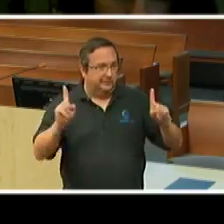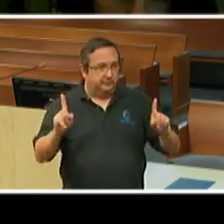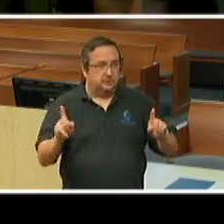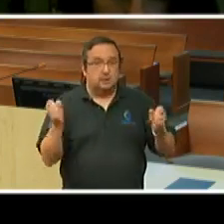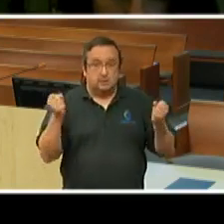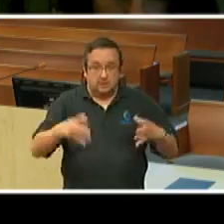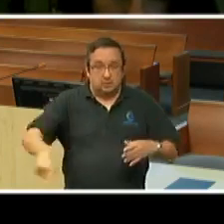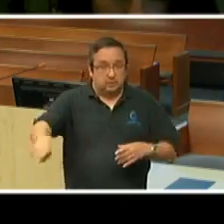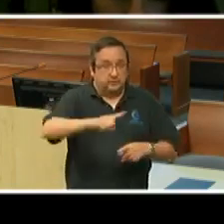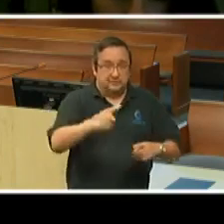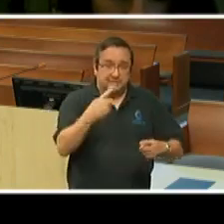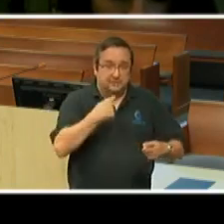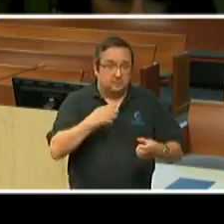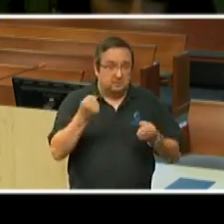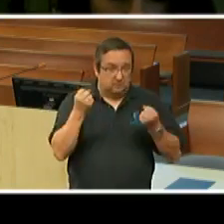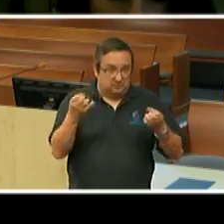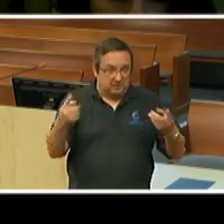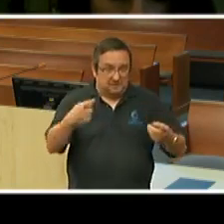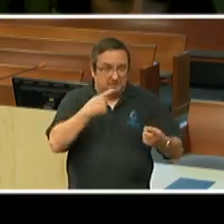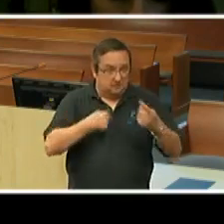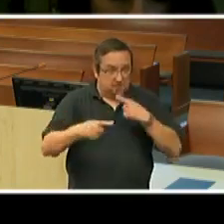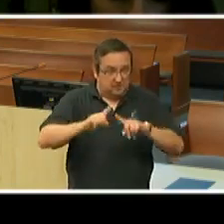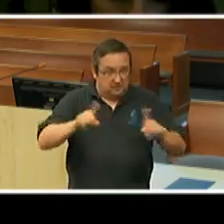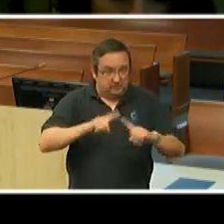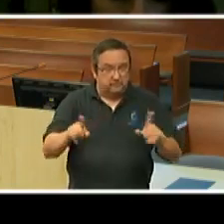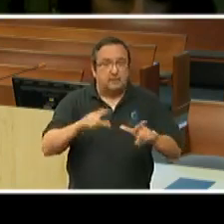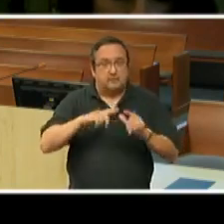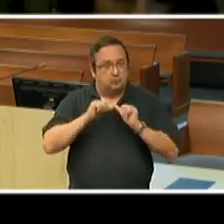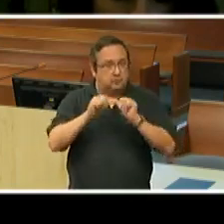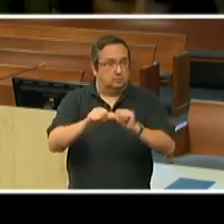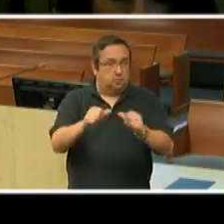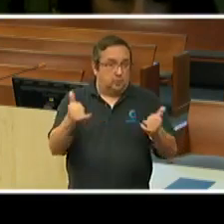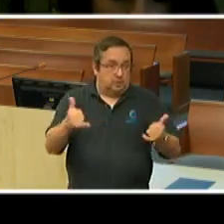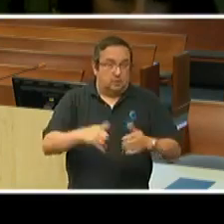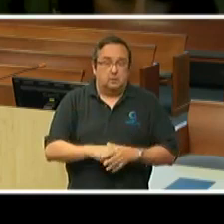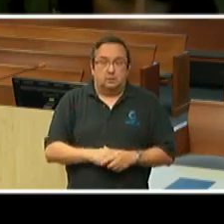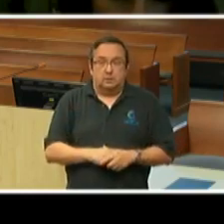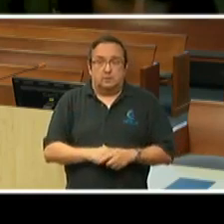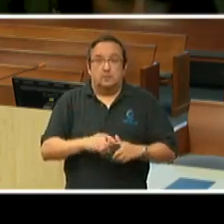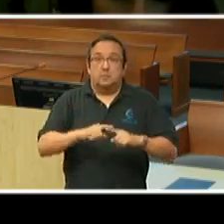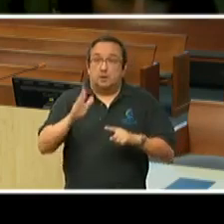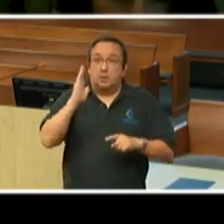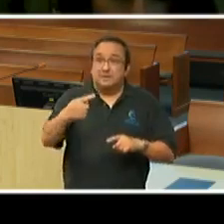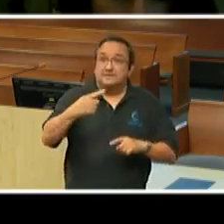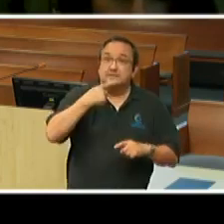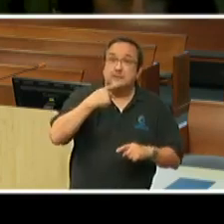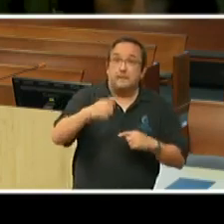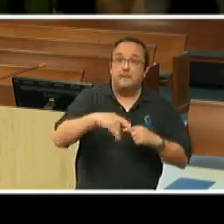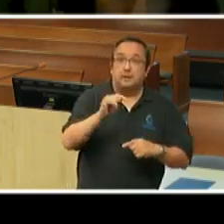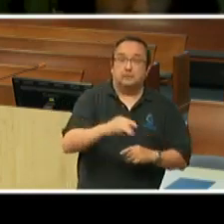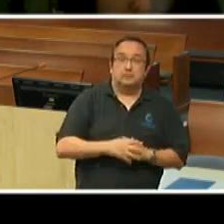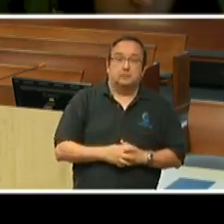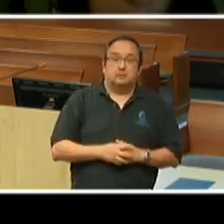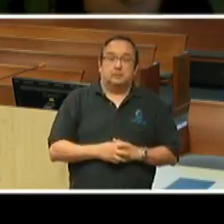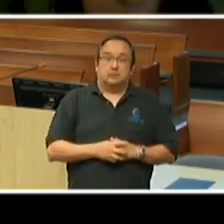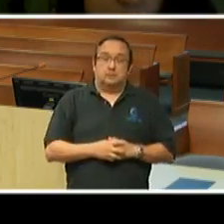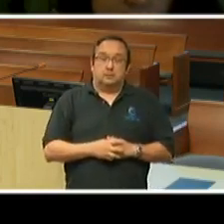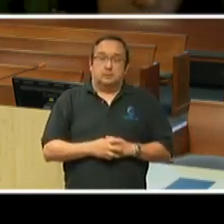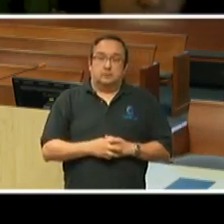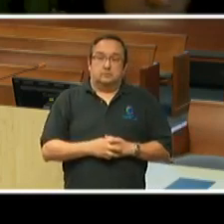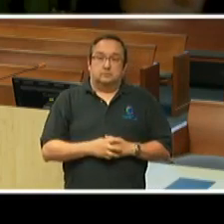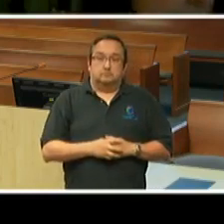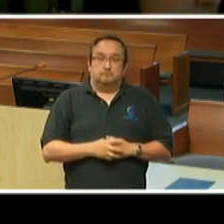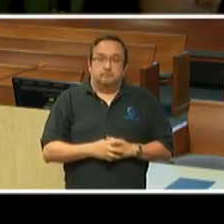tell me something different, then we'll continue on the course we're on. What I will say about this is